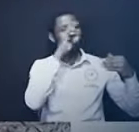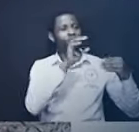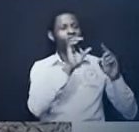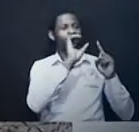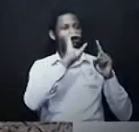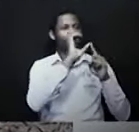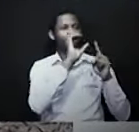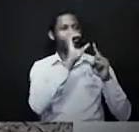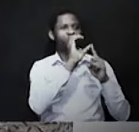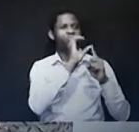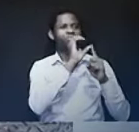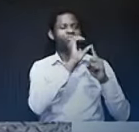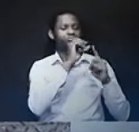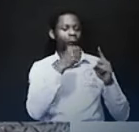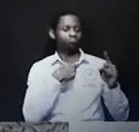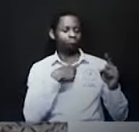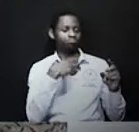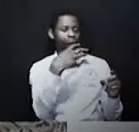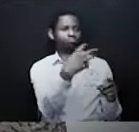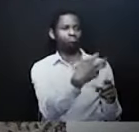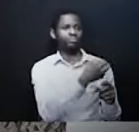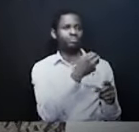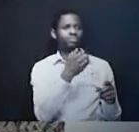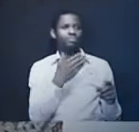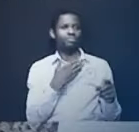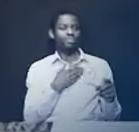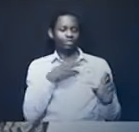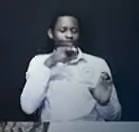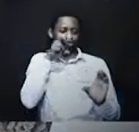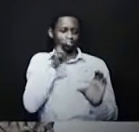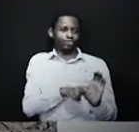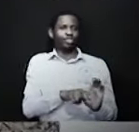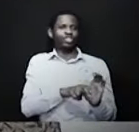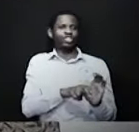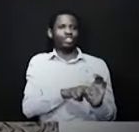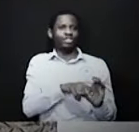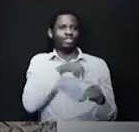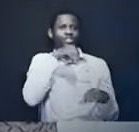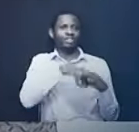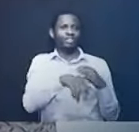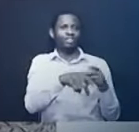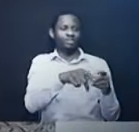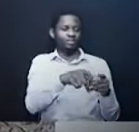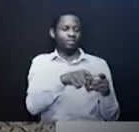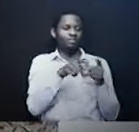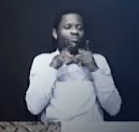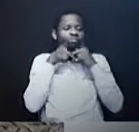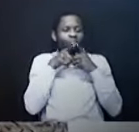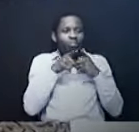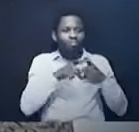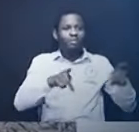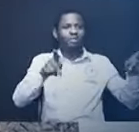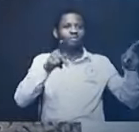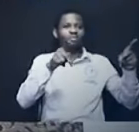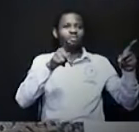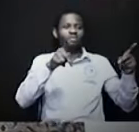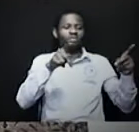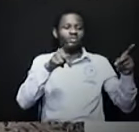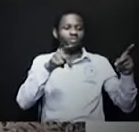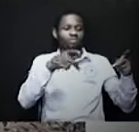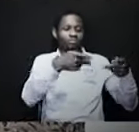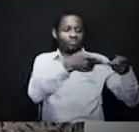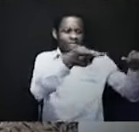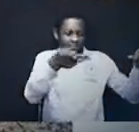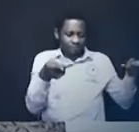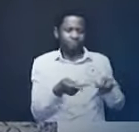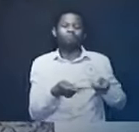ewo enyimu enso no a. Josem ne say me free edi me ko crop no na no no. Ana me de medwa me see